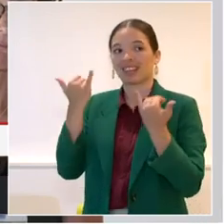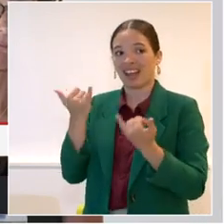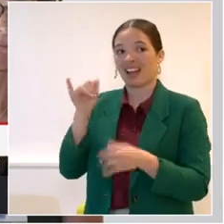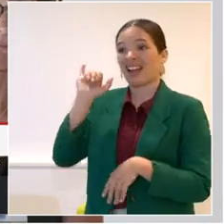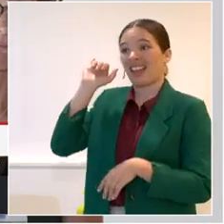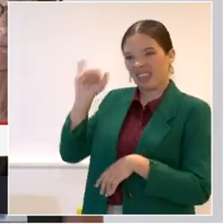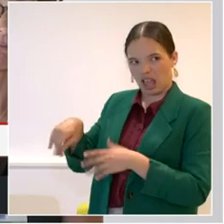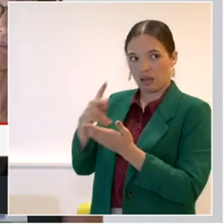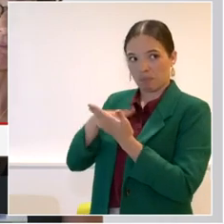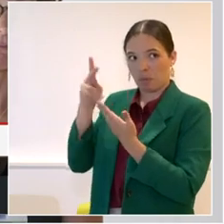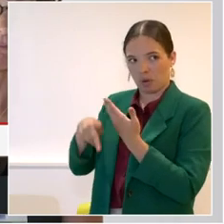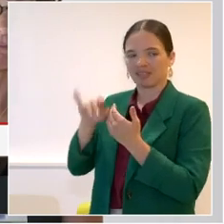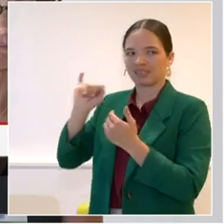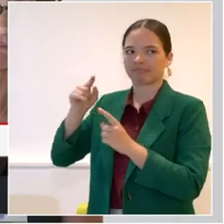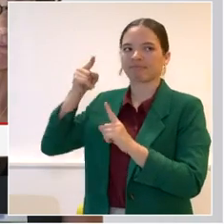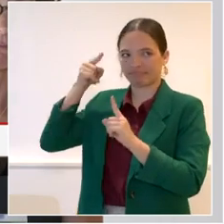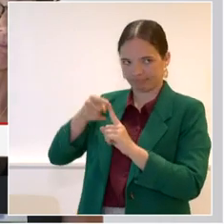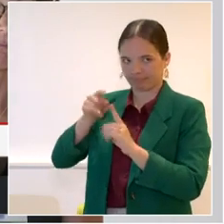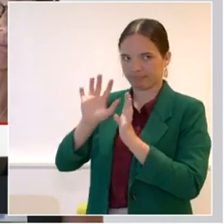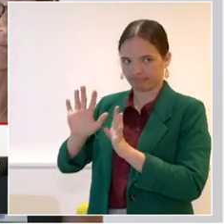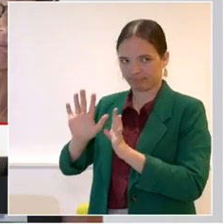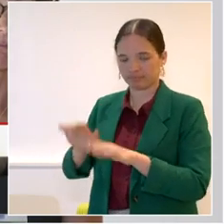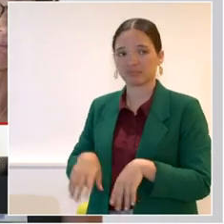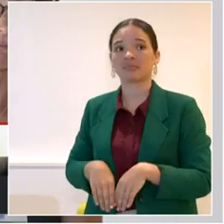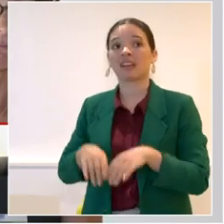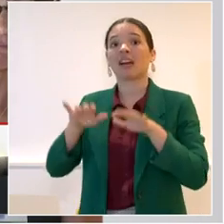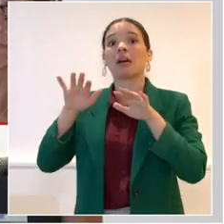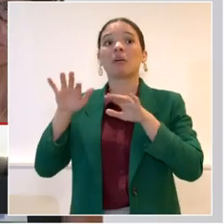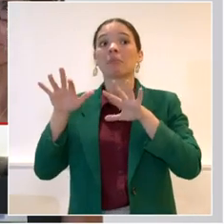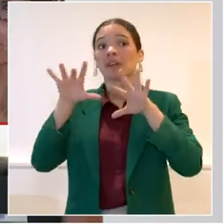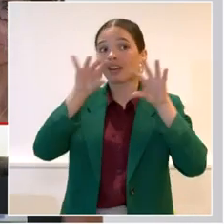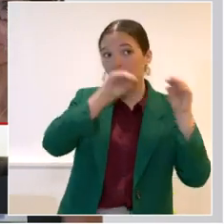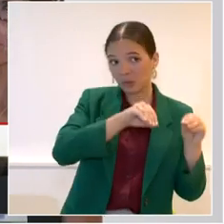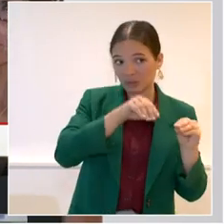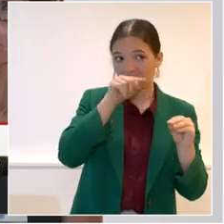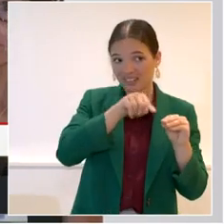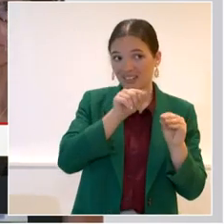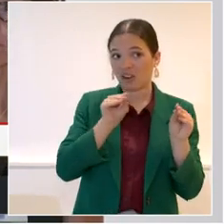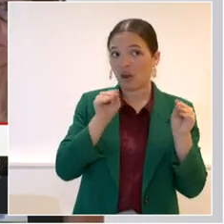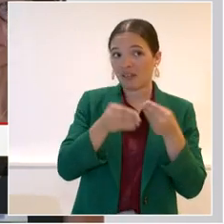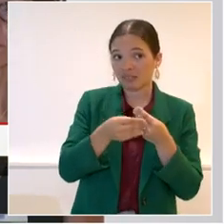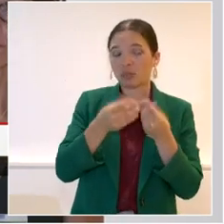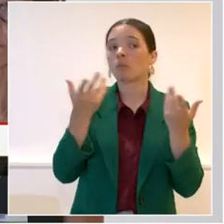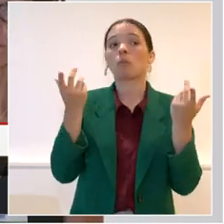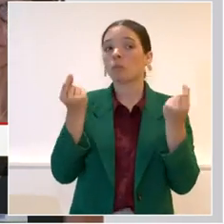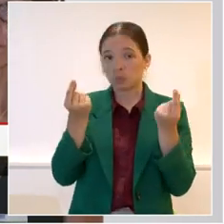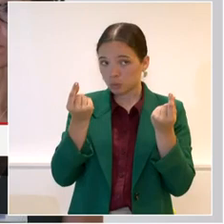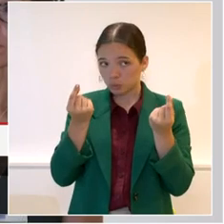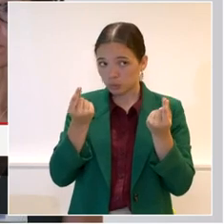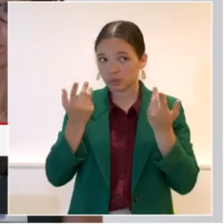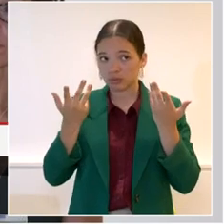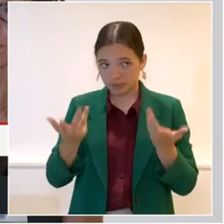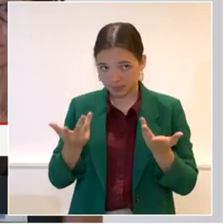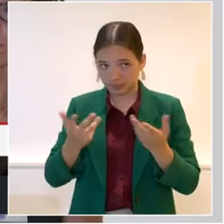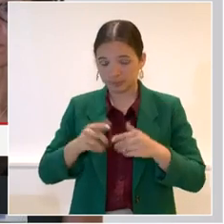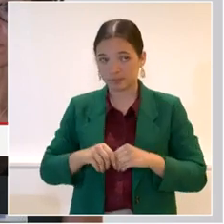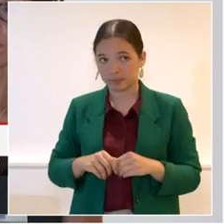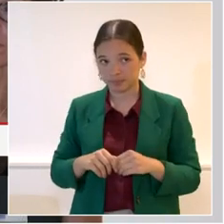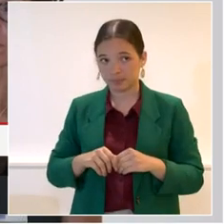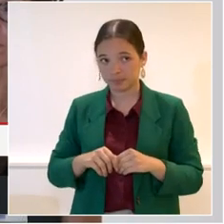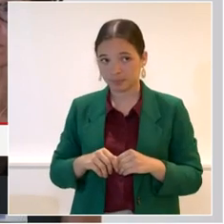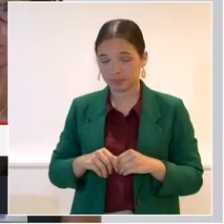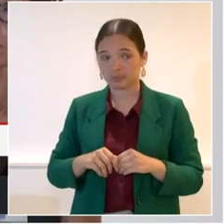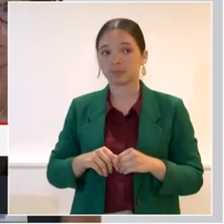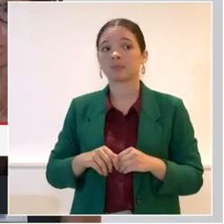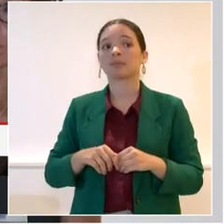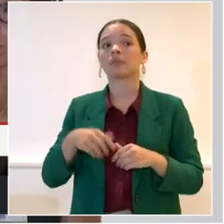for. And what the Migrant Services Office will allow us to do is to have a